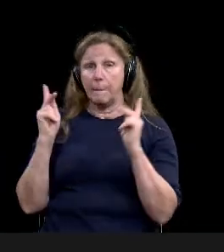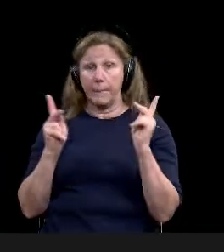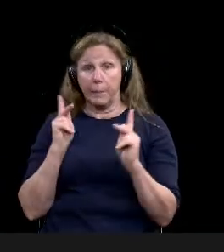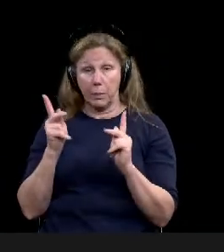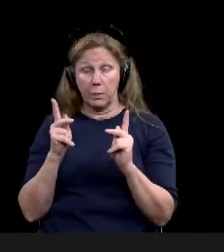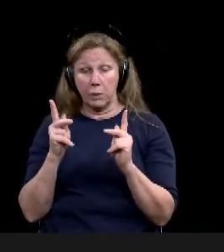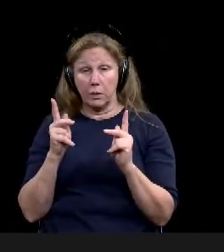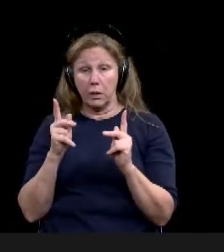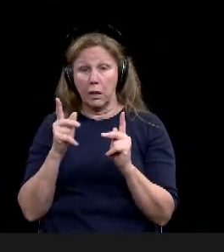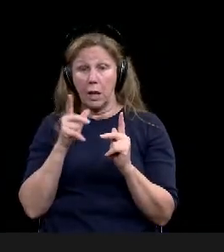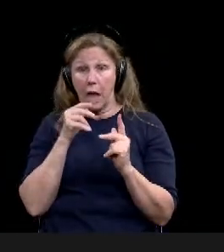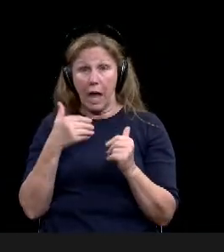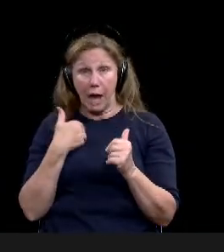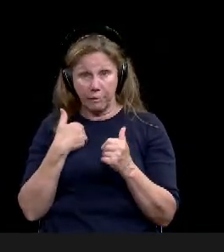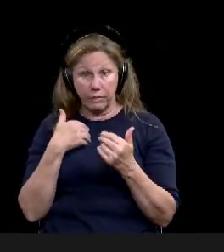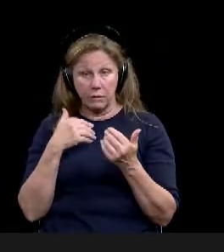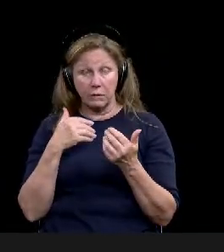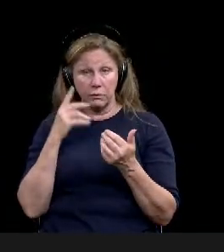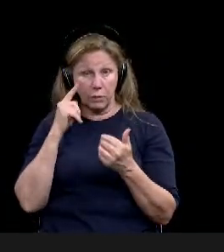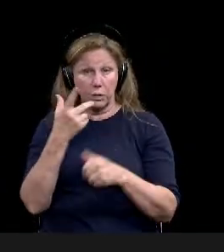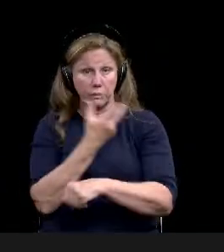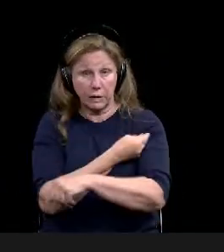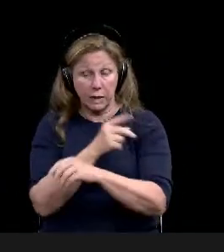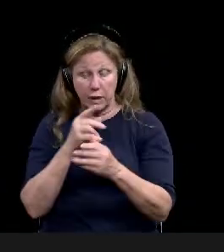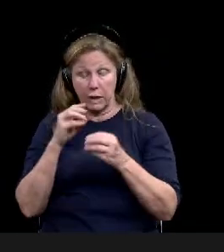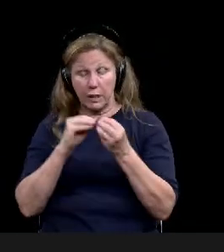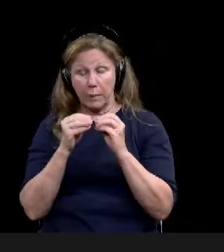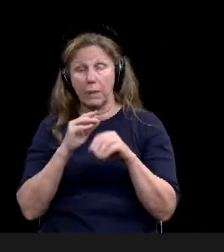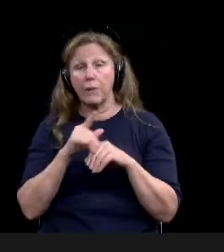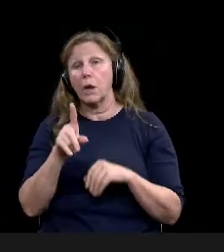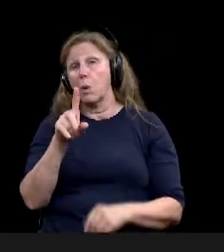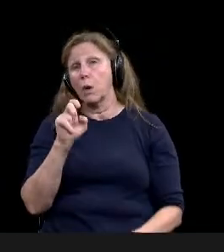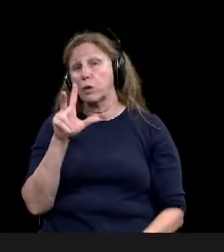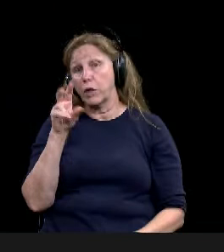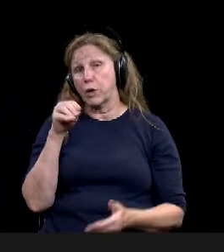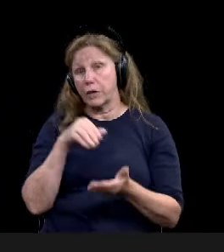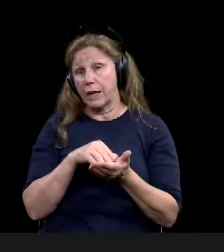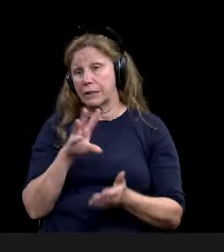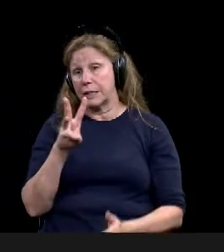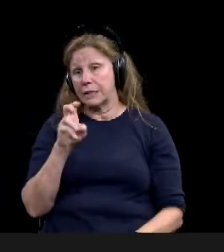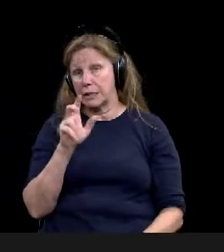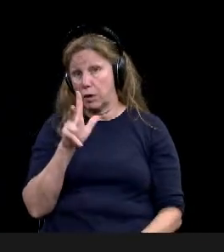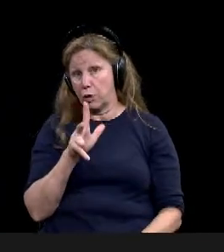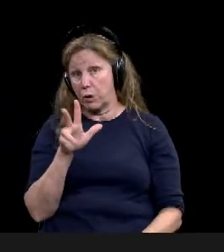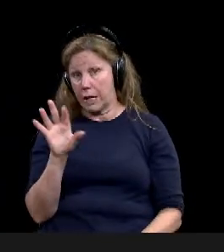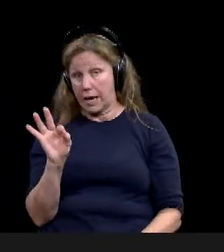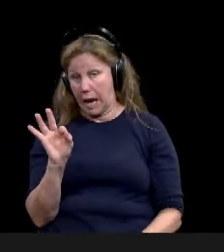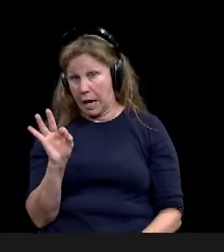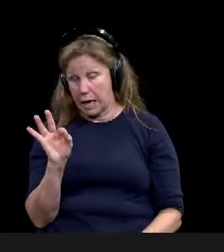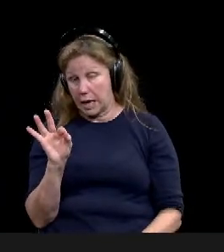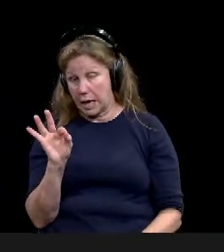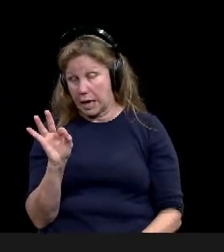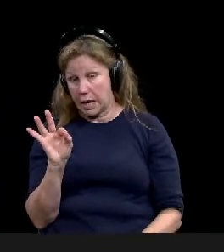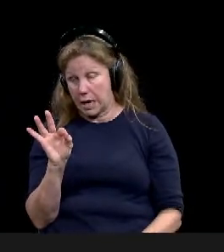130,639 was the count that was provided to me by the health district. The number of people